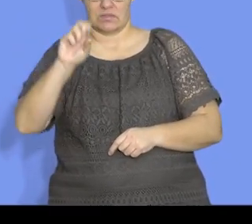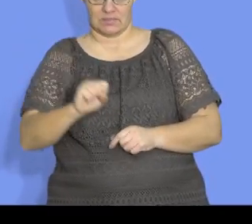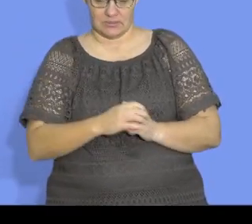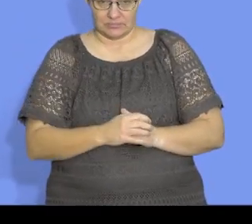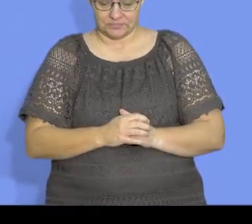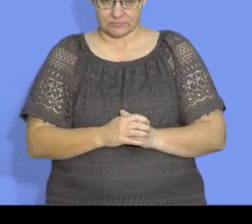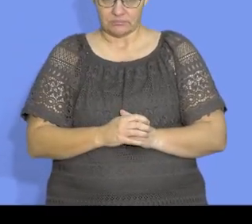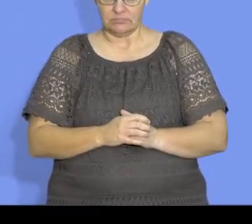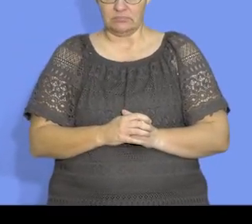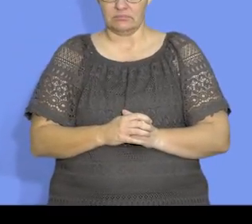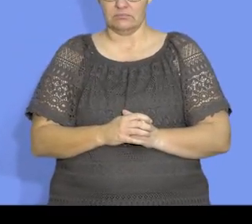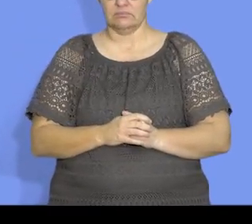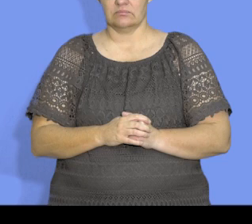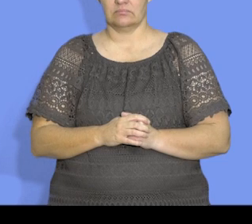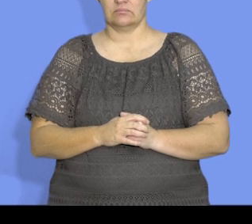So,